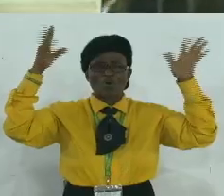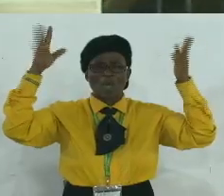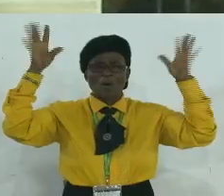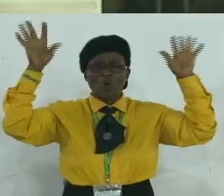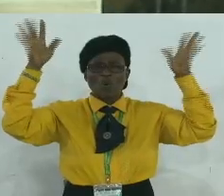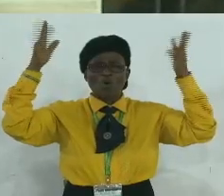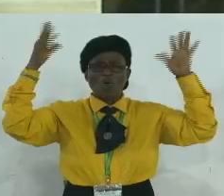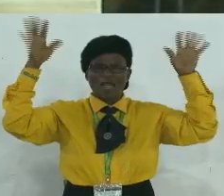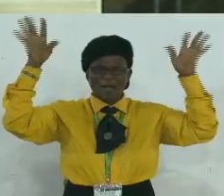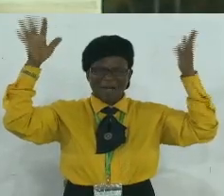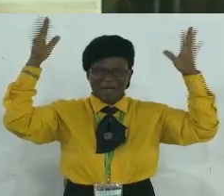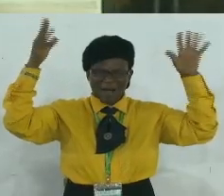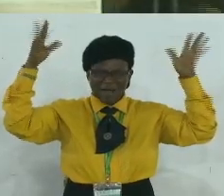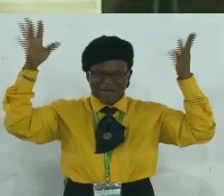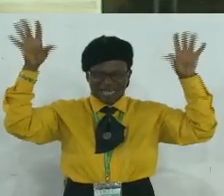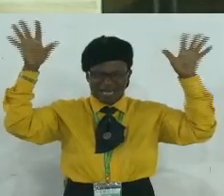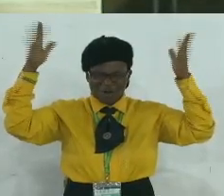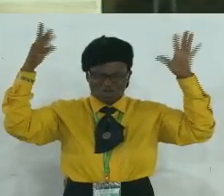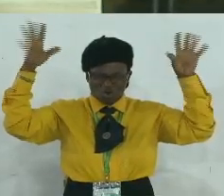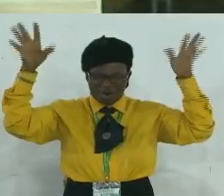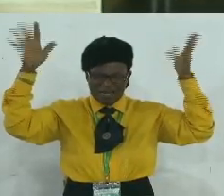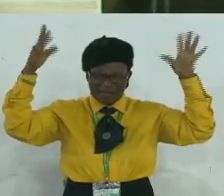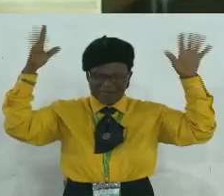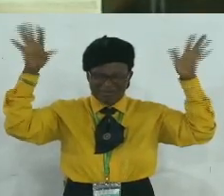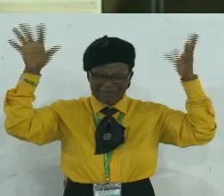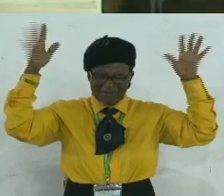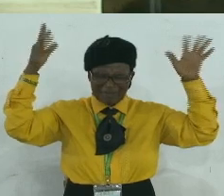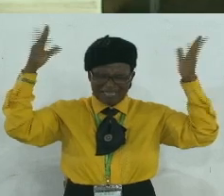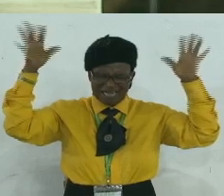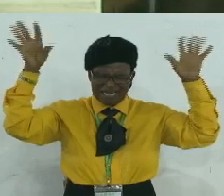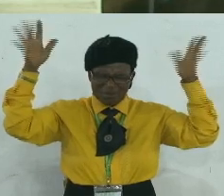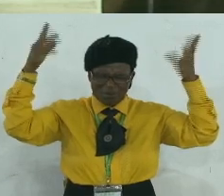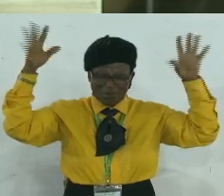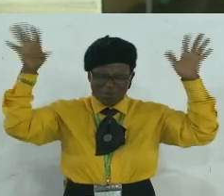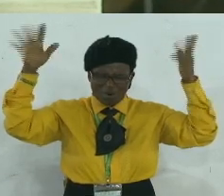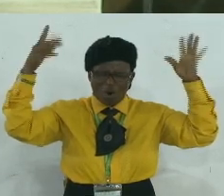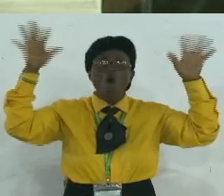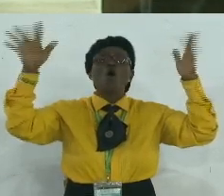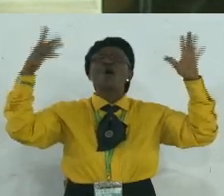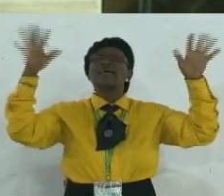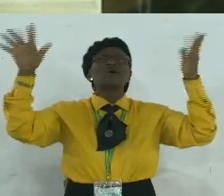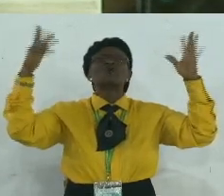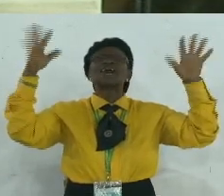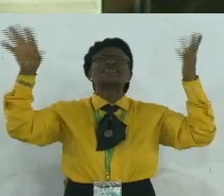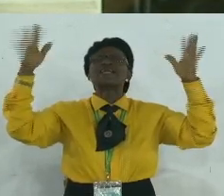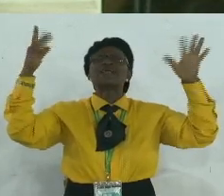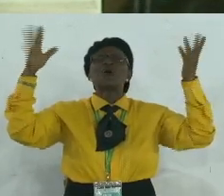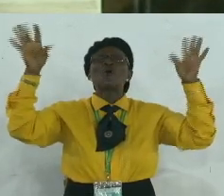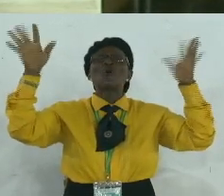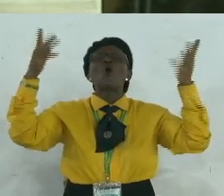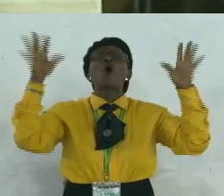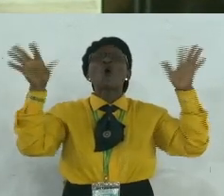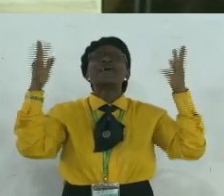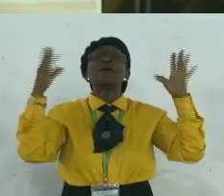in the mighty name of Jesus, in the mighty name